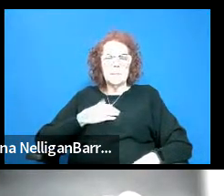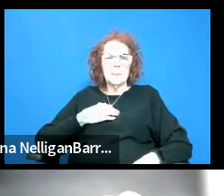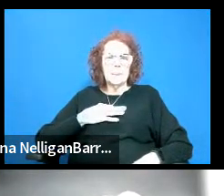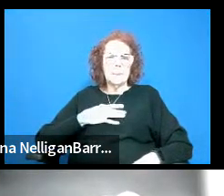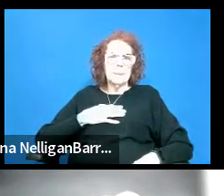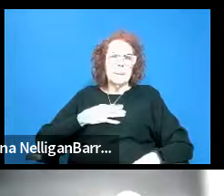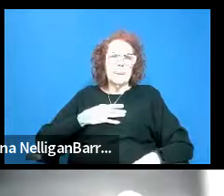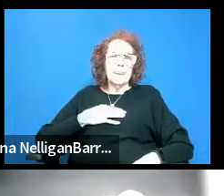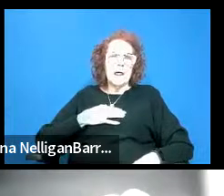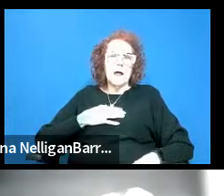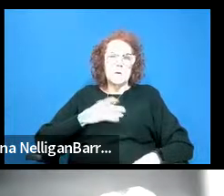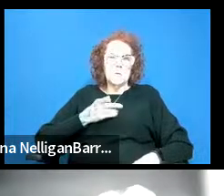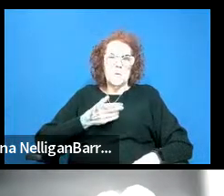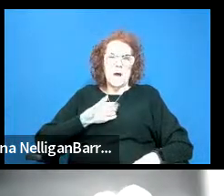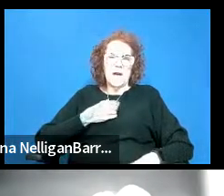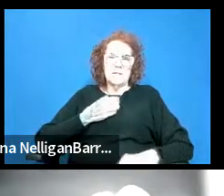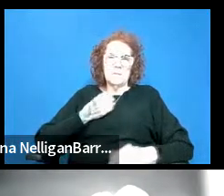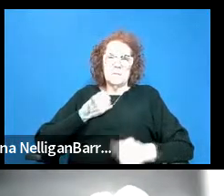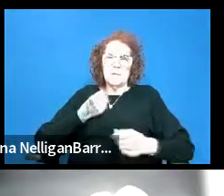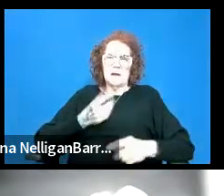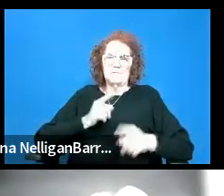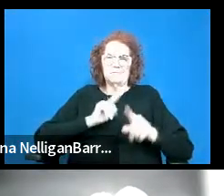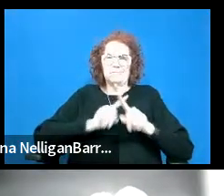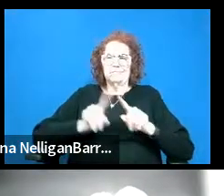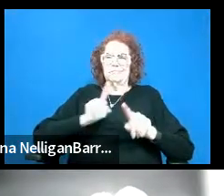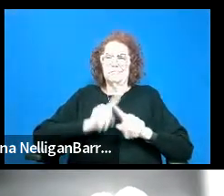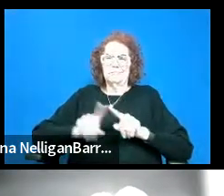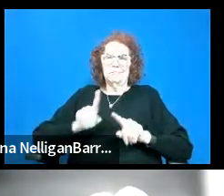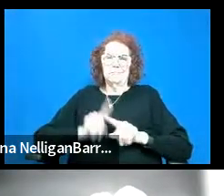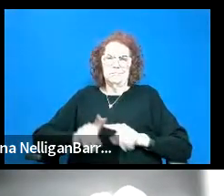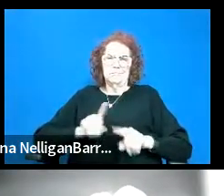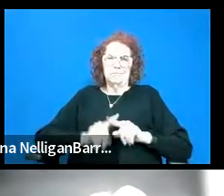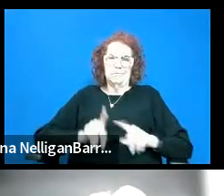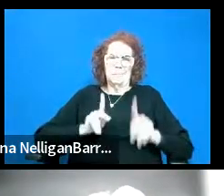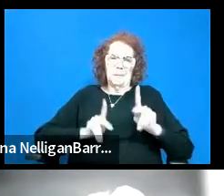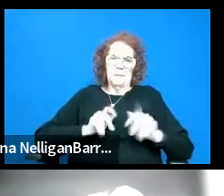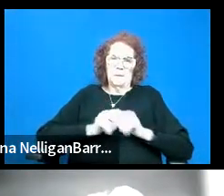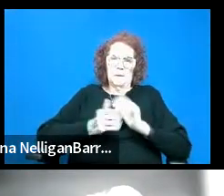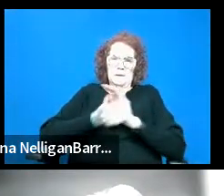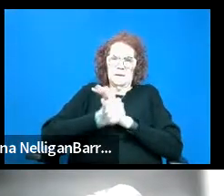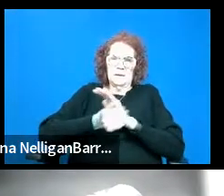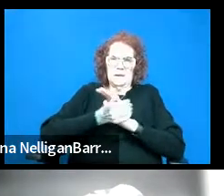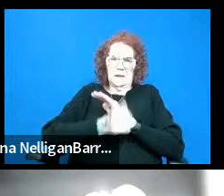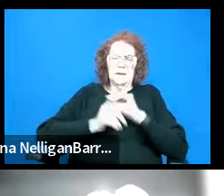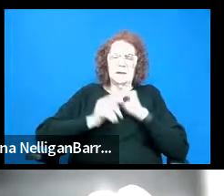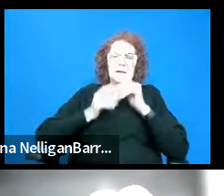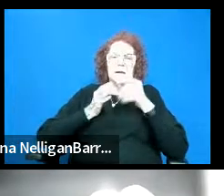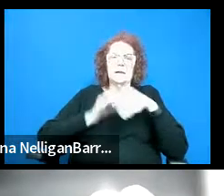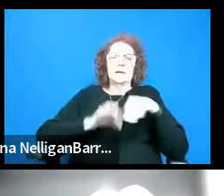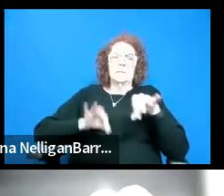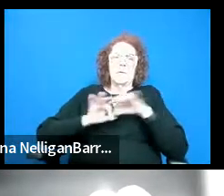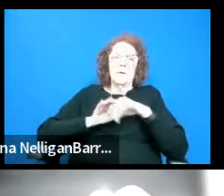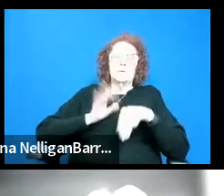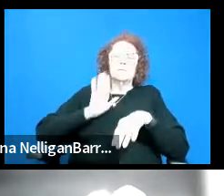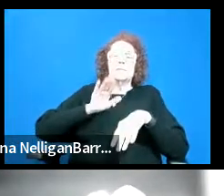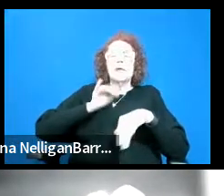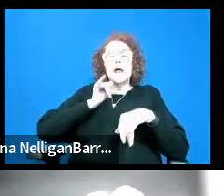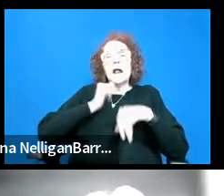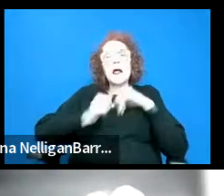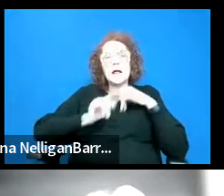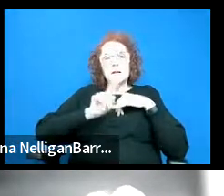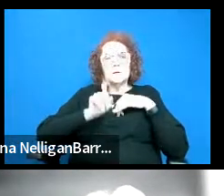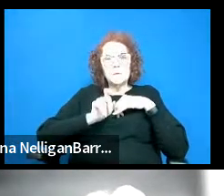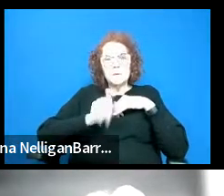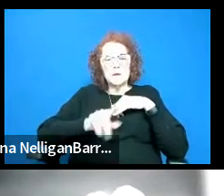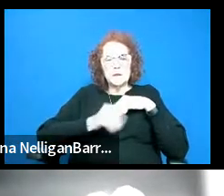learning those different skill sets. This is always important to do. But thank you. My last question, then I'll pass it along, President Melendez. My last question is just related to